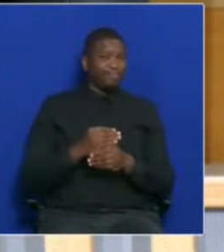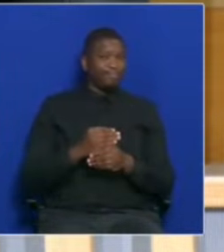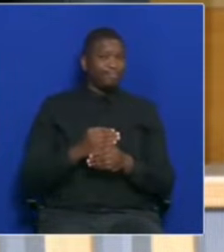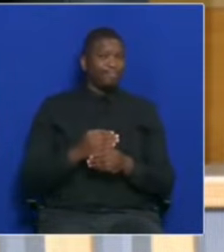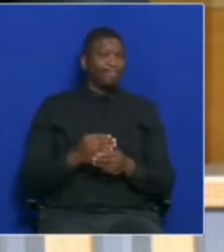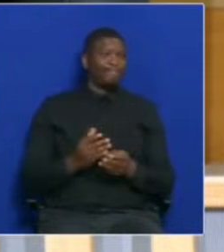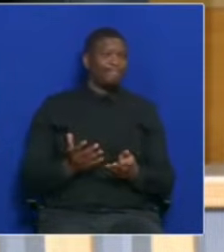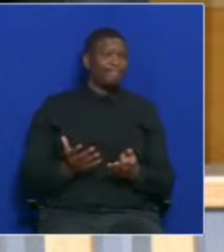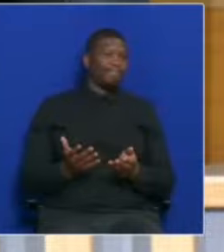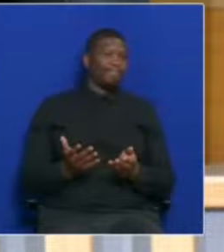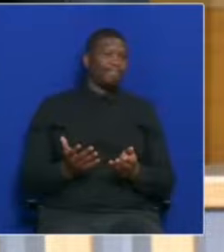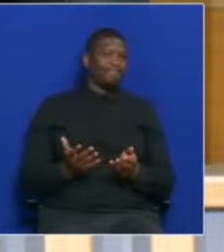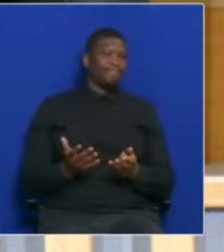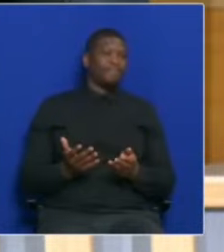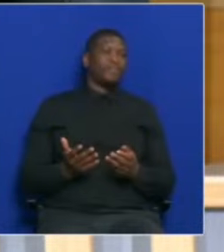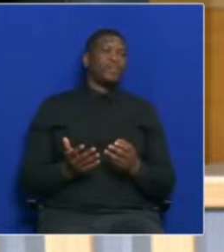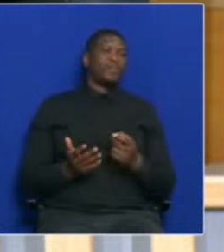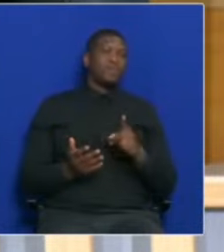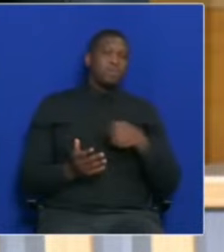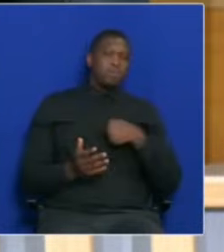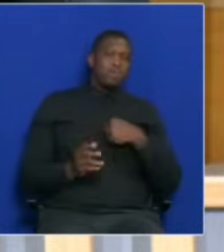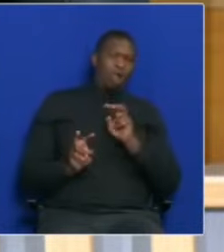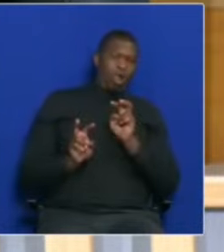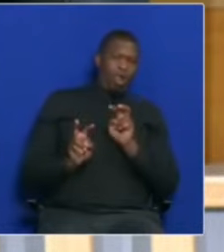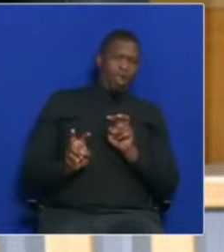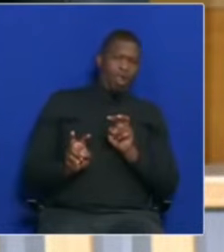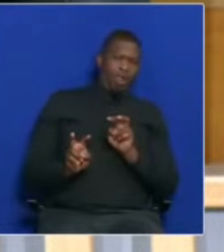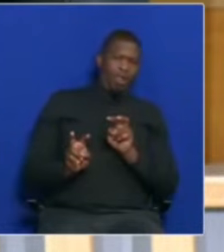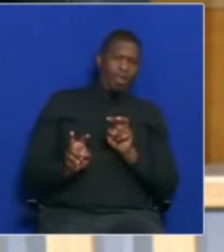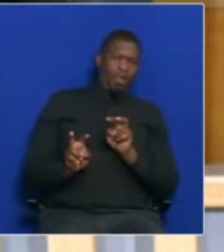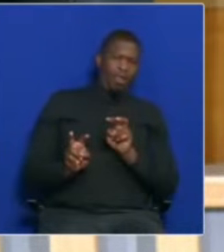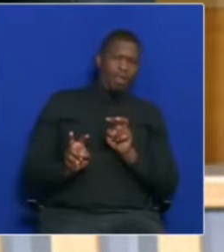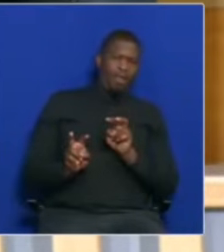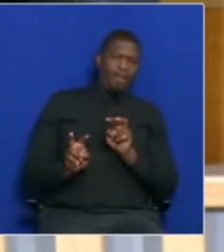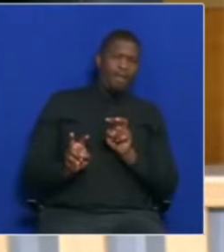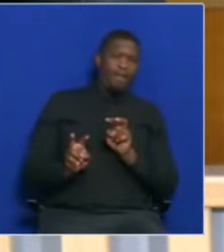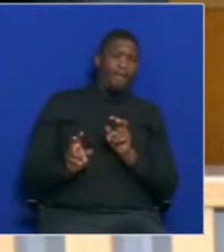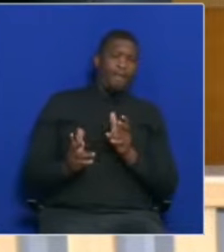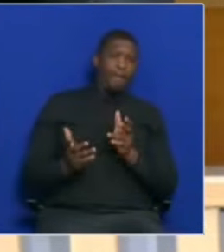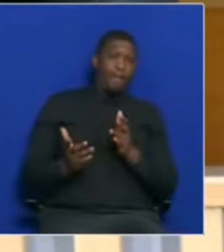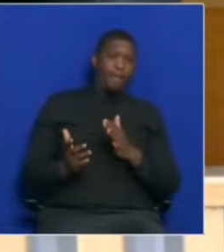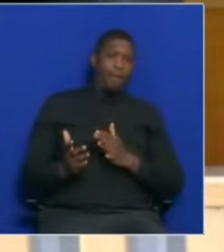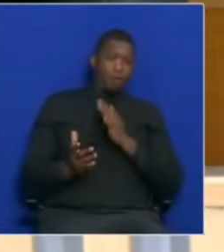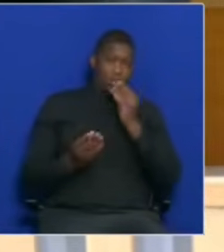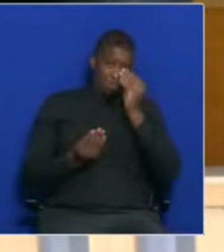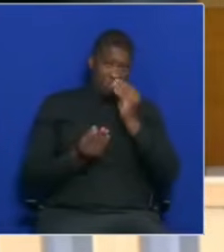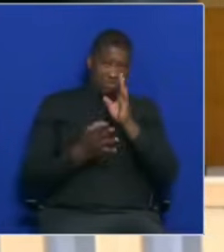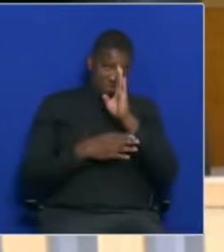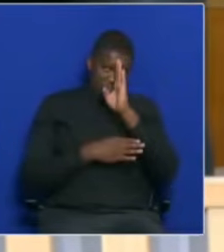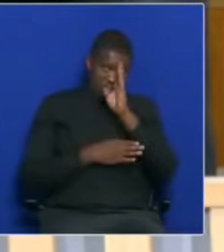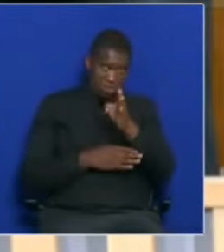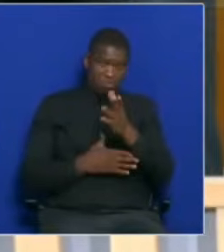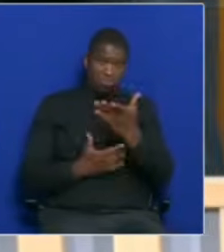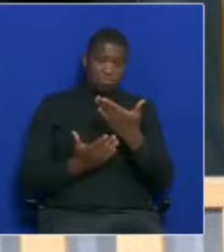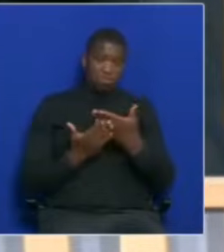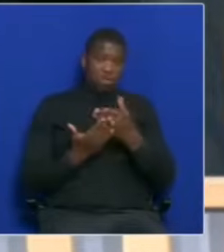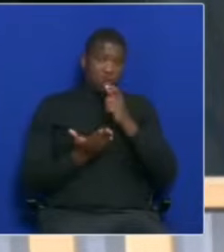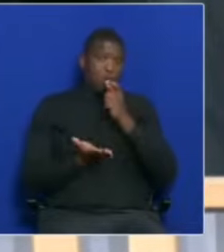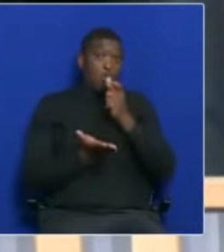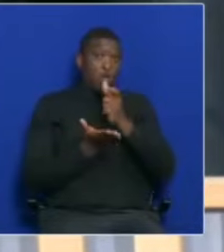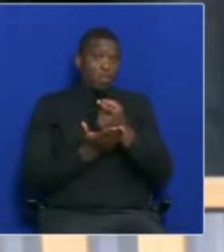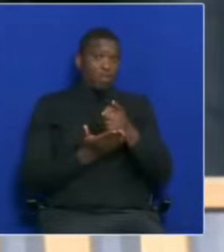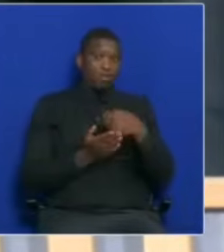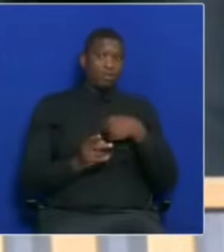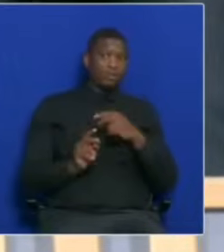what makes sense to me, and let me put it to you so that you can comment, what makes sense to me